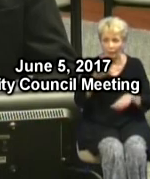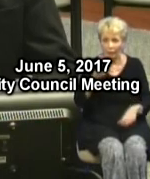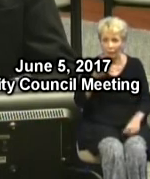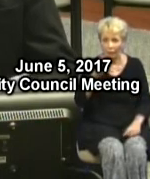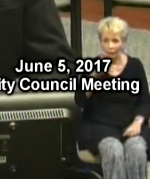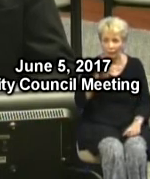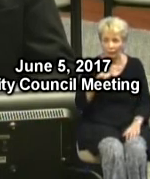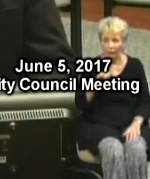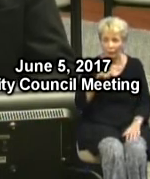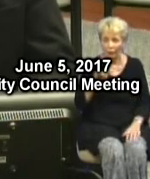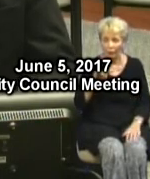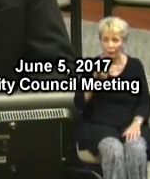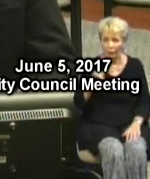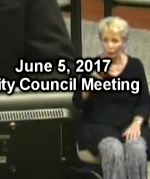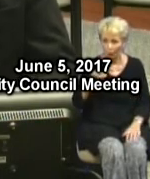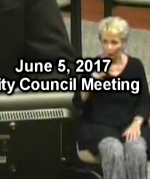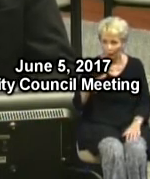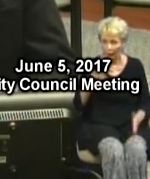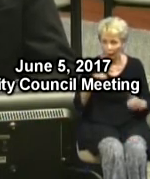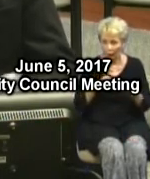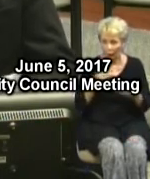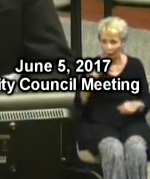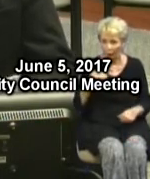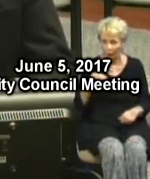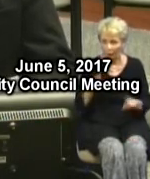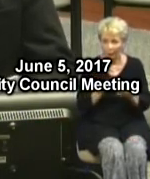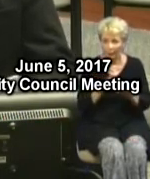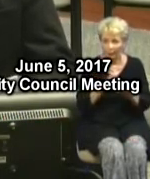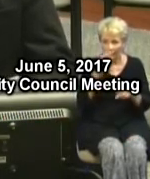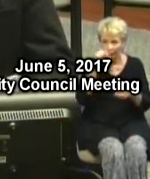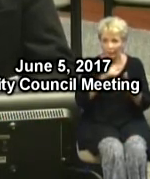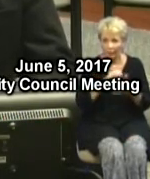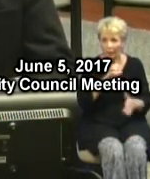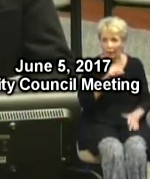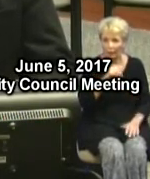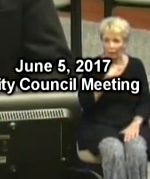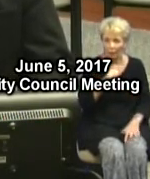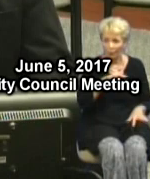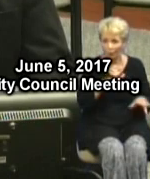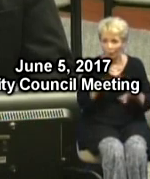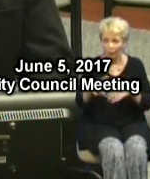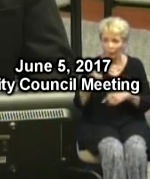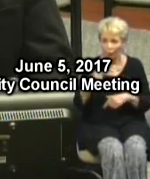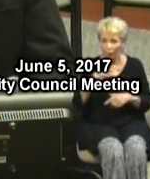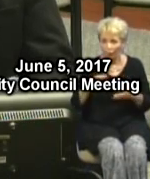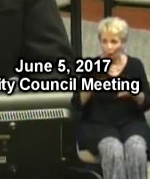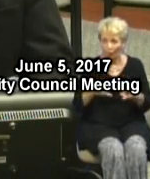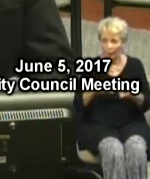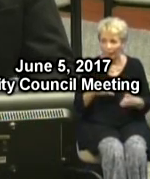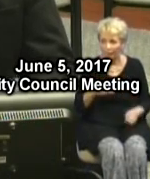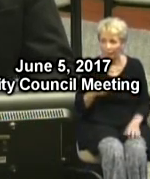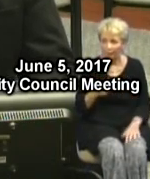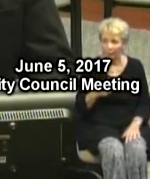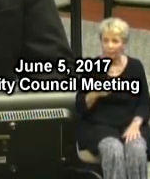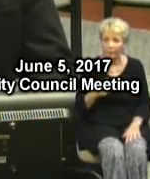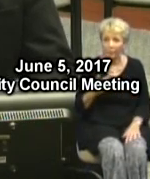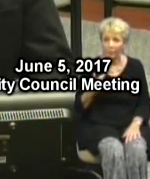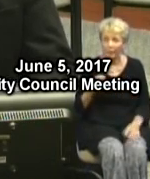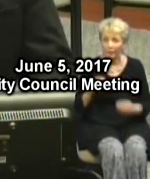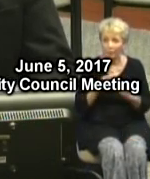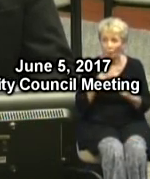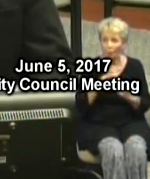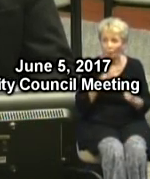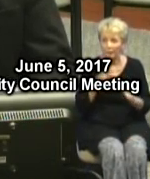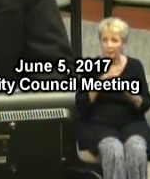National Historic Trail in Morganton, also known as the Catawba River Greenway. We more